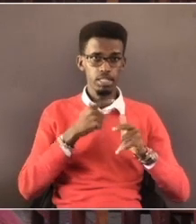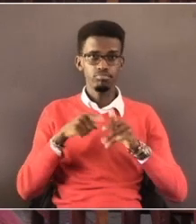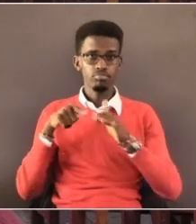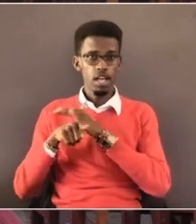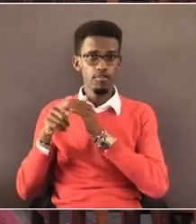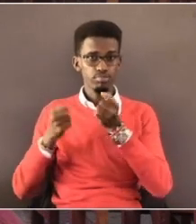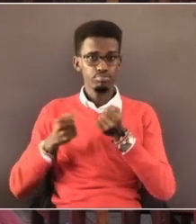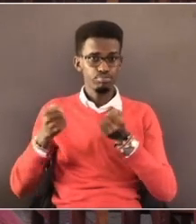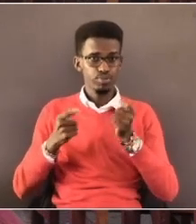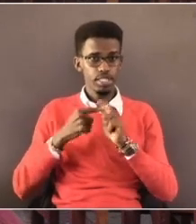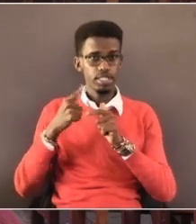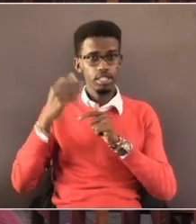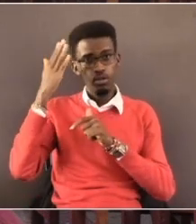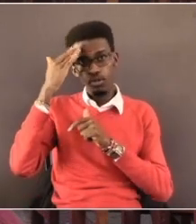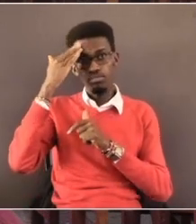have entered a vehicle and